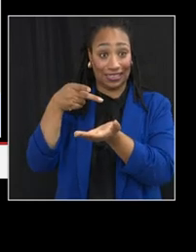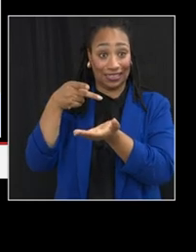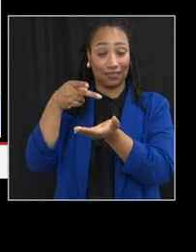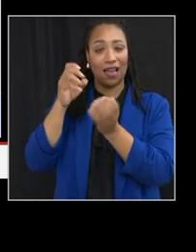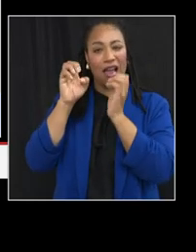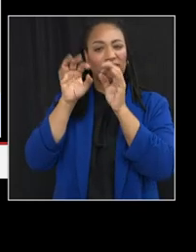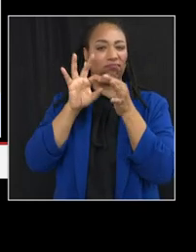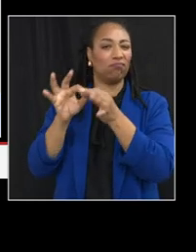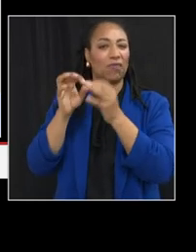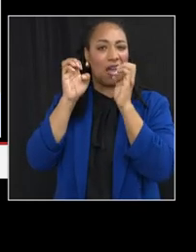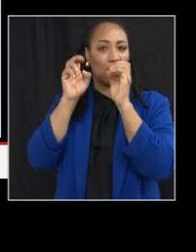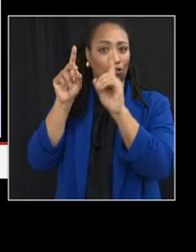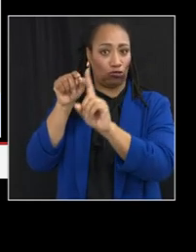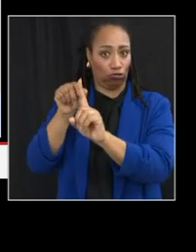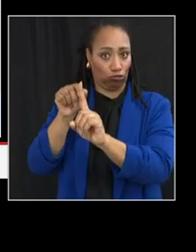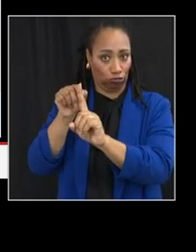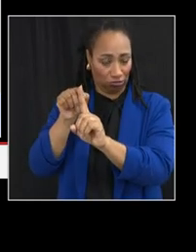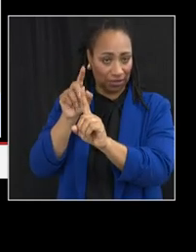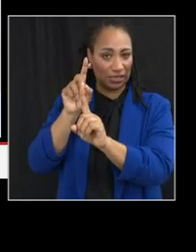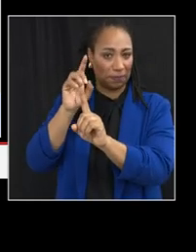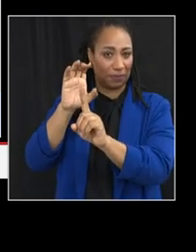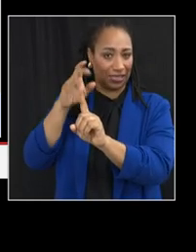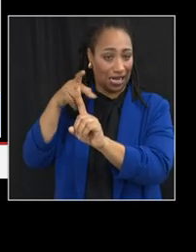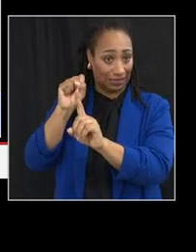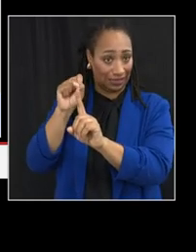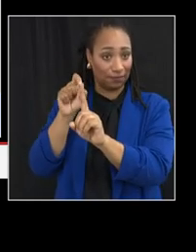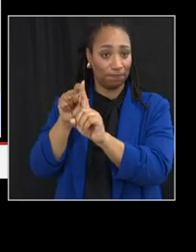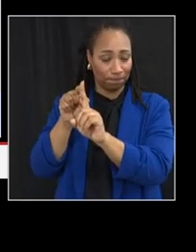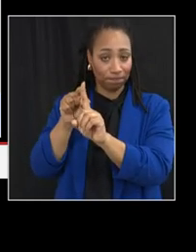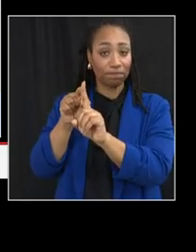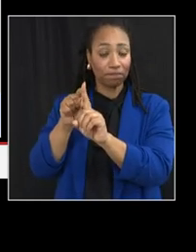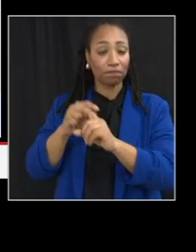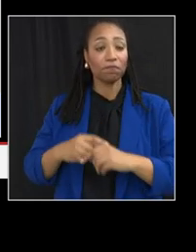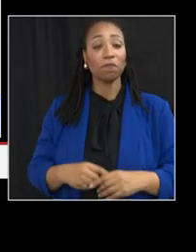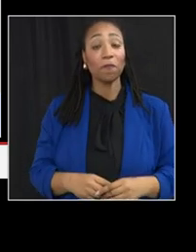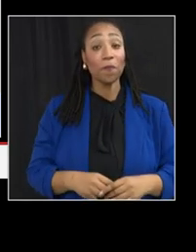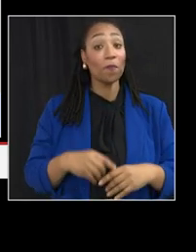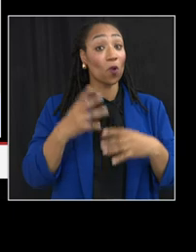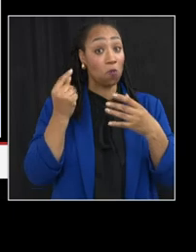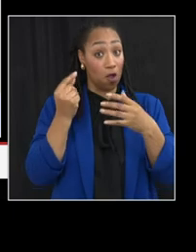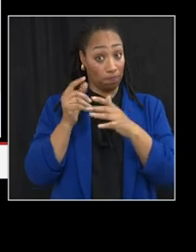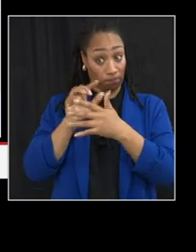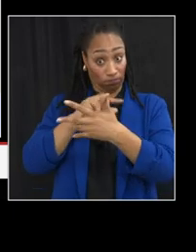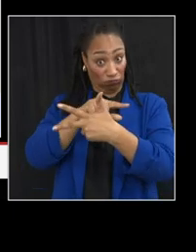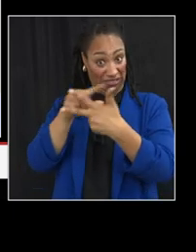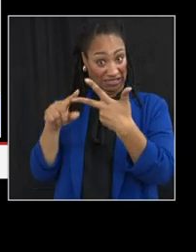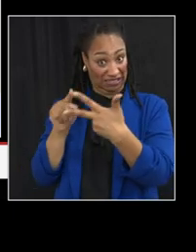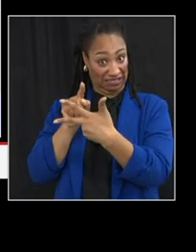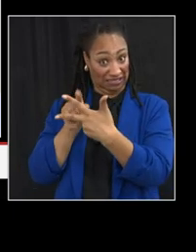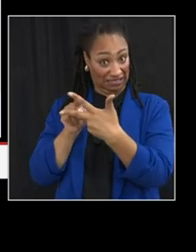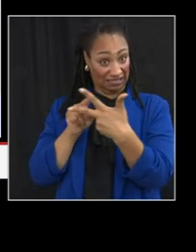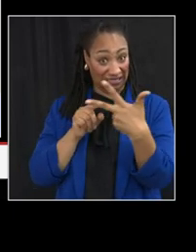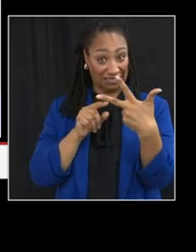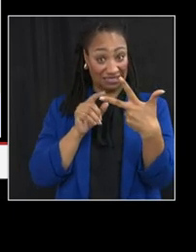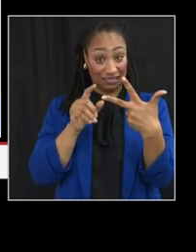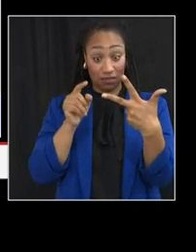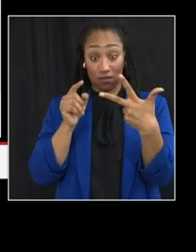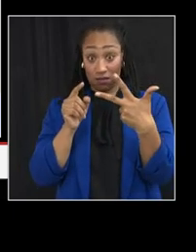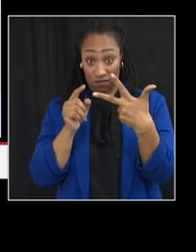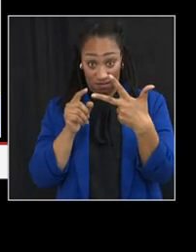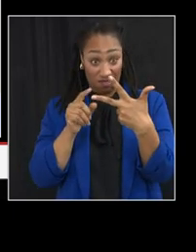of education, healthcare and human services, and the things that we must do by law, it totals to be, if you add it